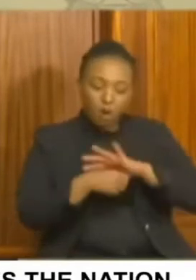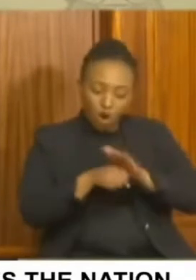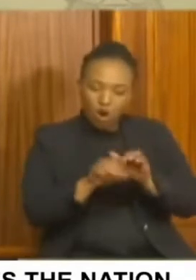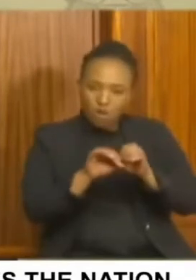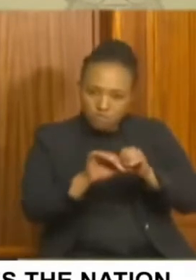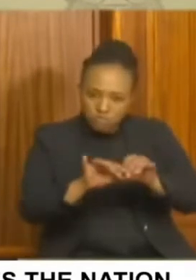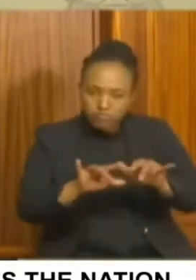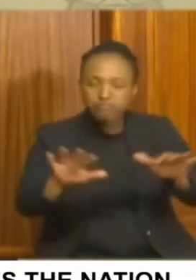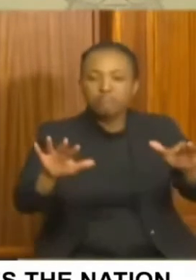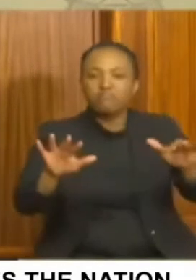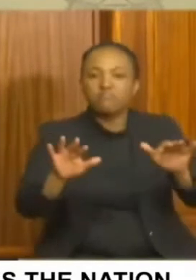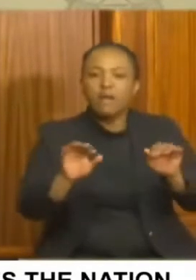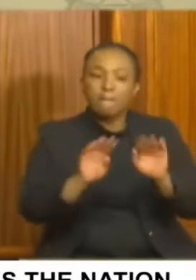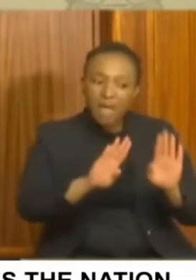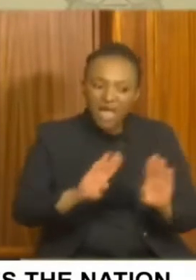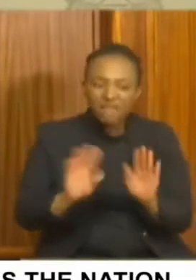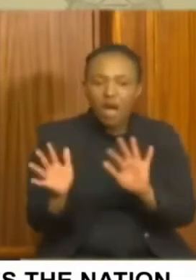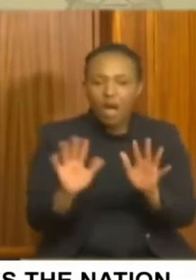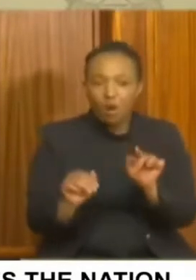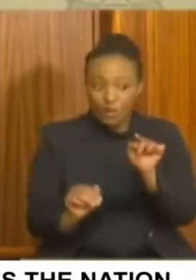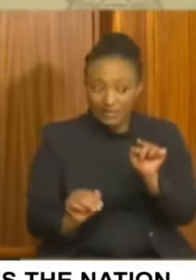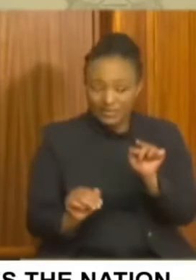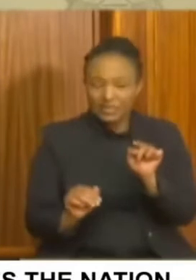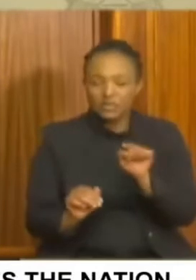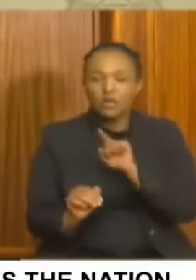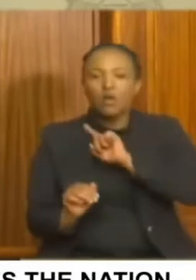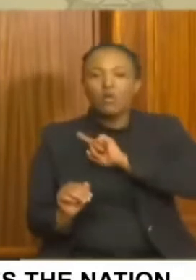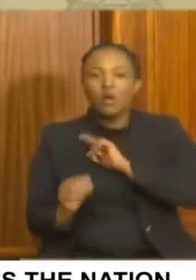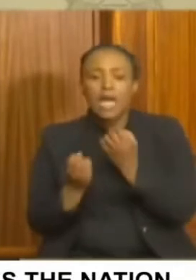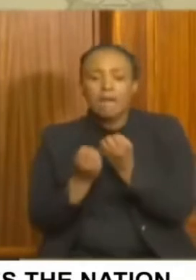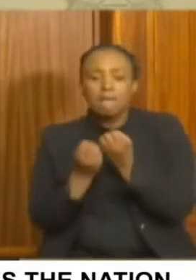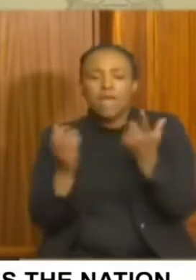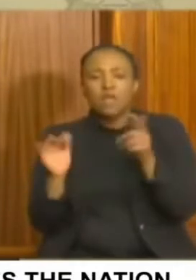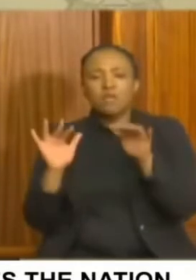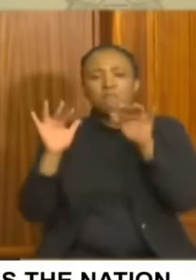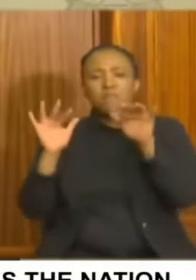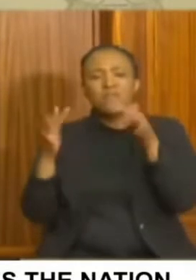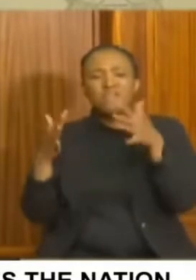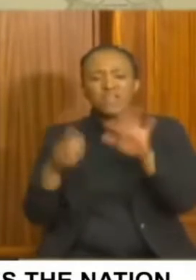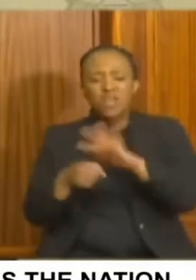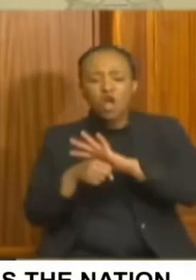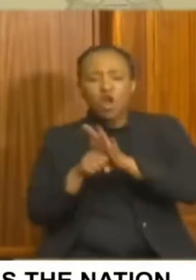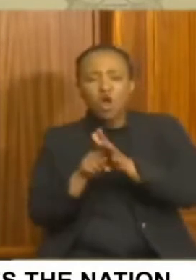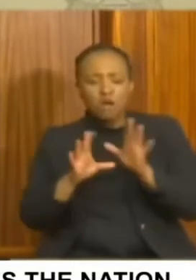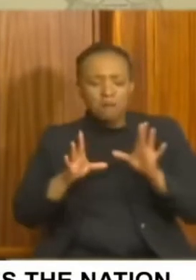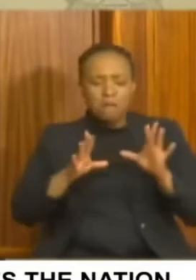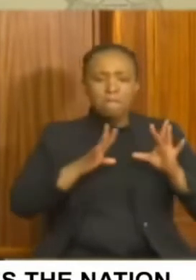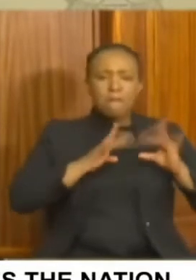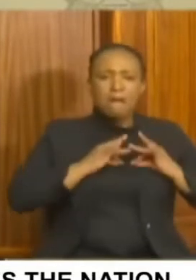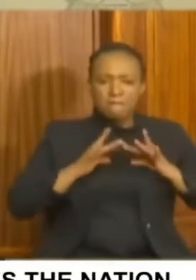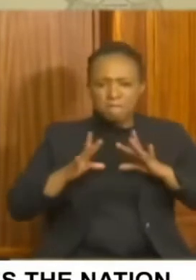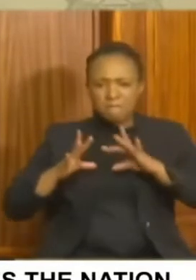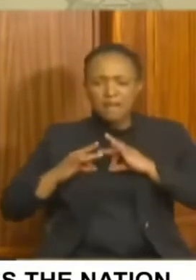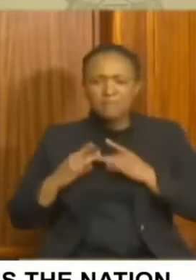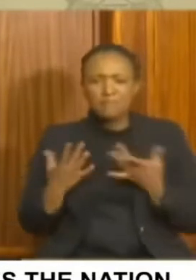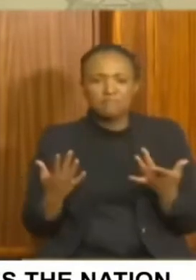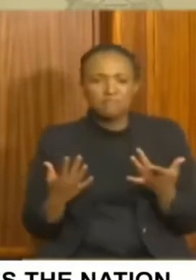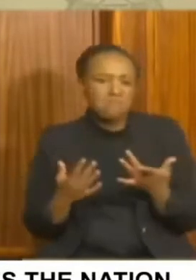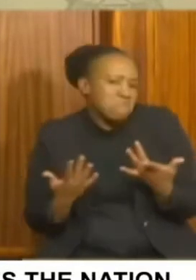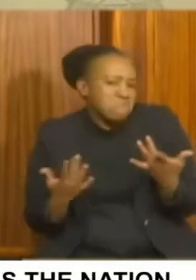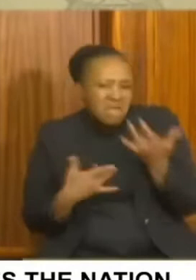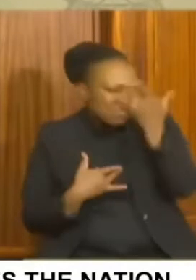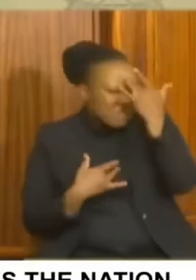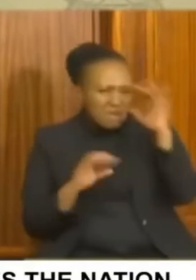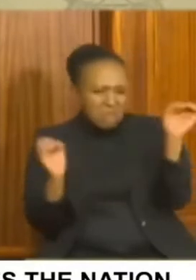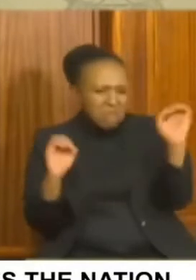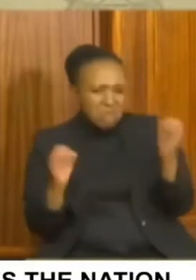Oh, so should we wear a condom? We must remember that many people who are infected with COVID-19 do not show any